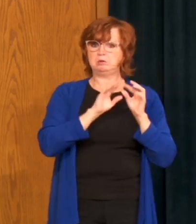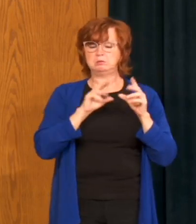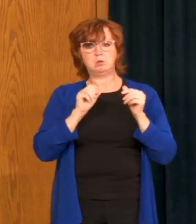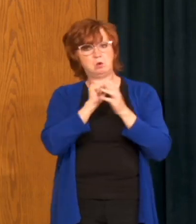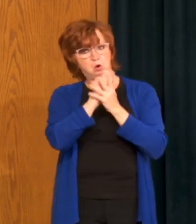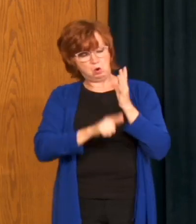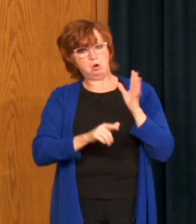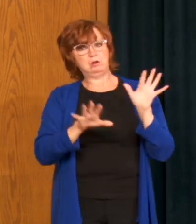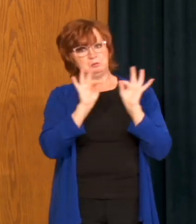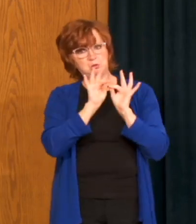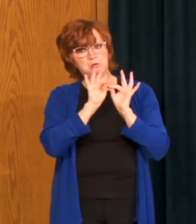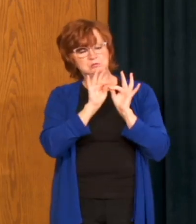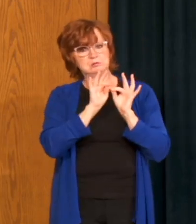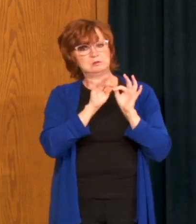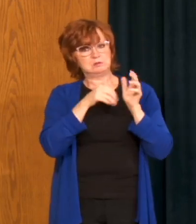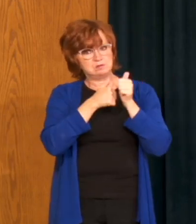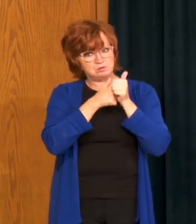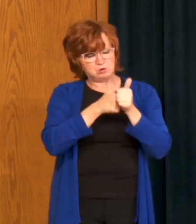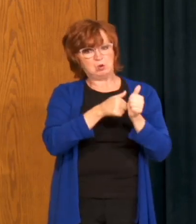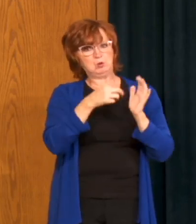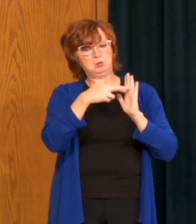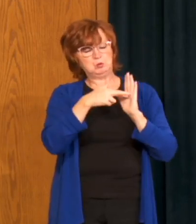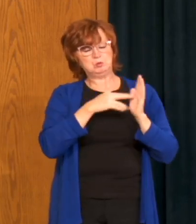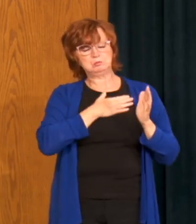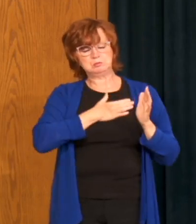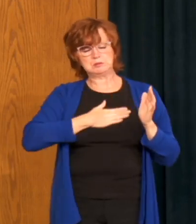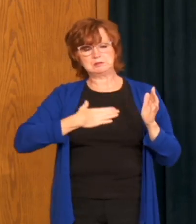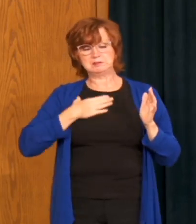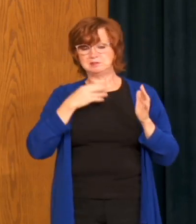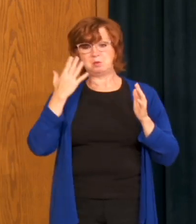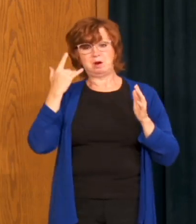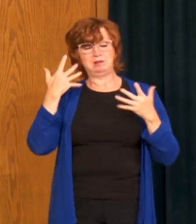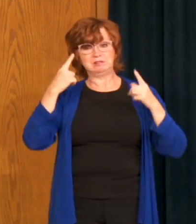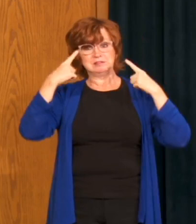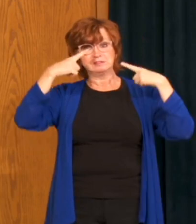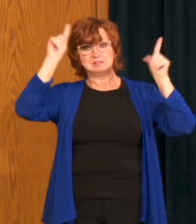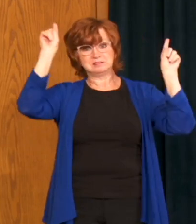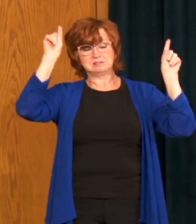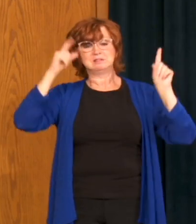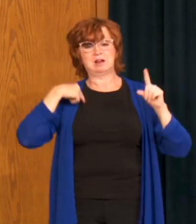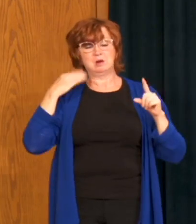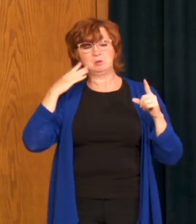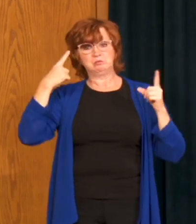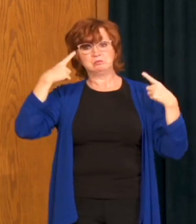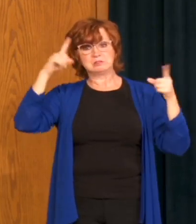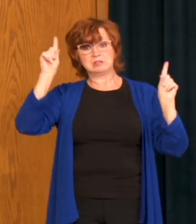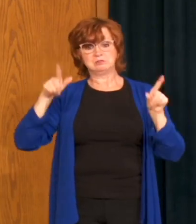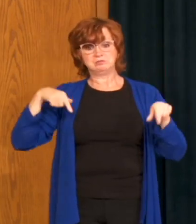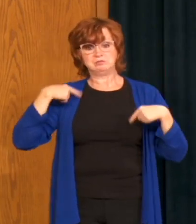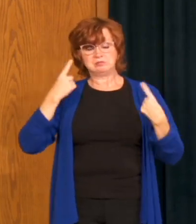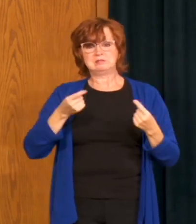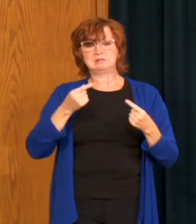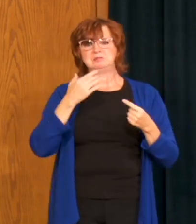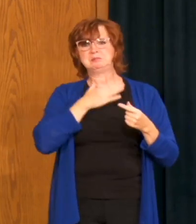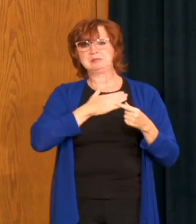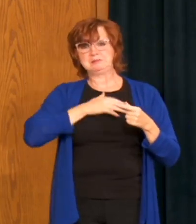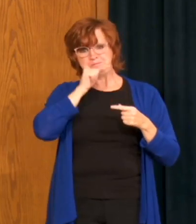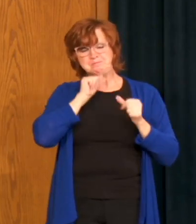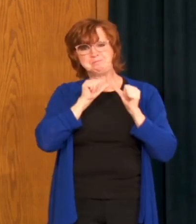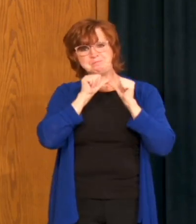it's working quite well. So please keep it up, Saskatchewan. Thank you. Dr. Shahab? Thank you,